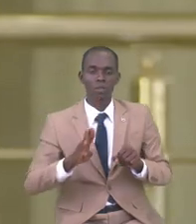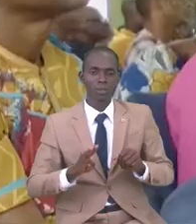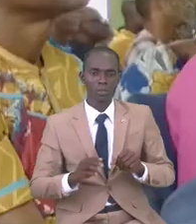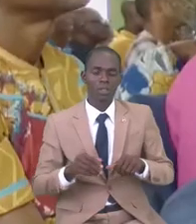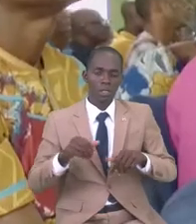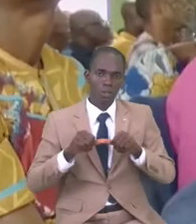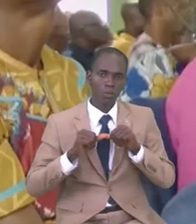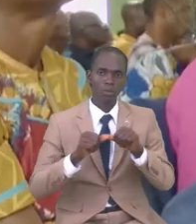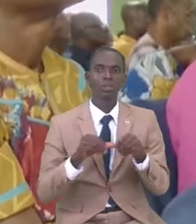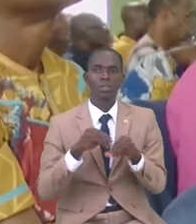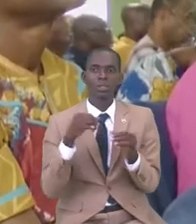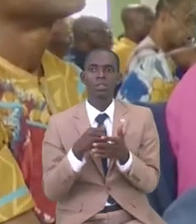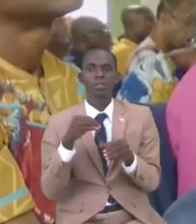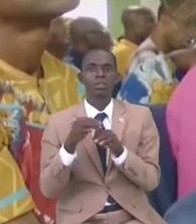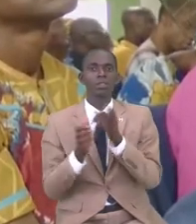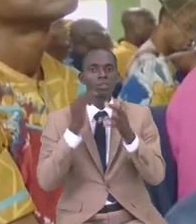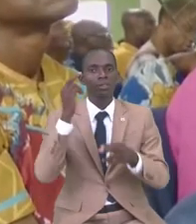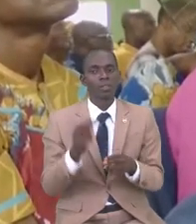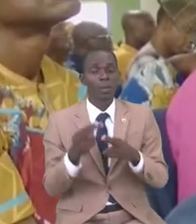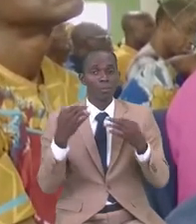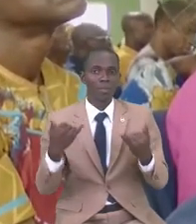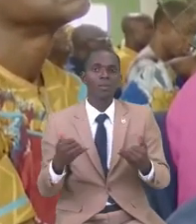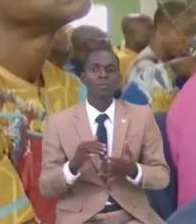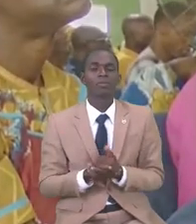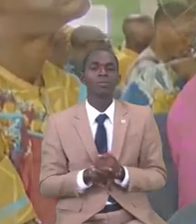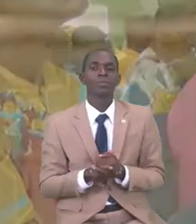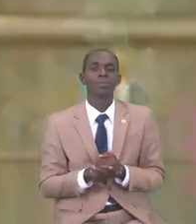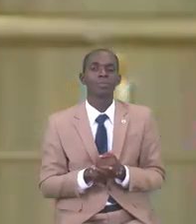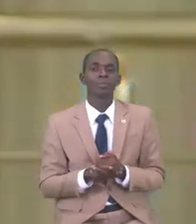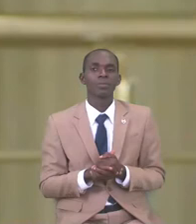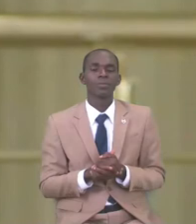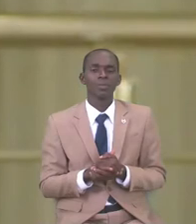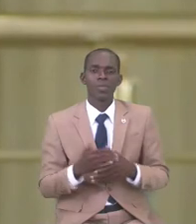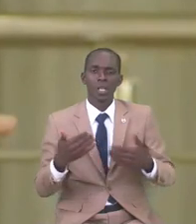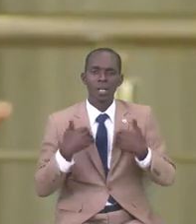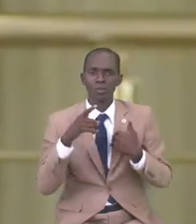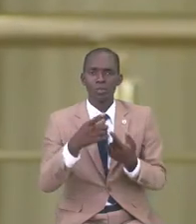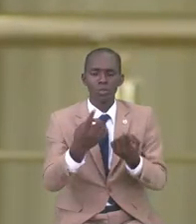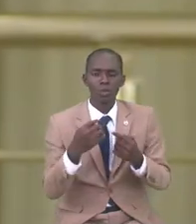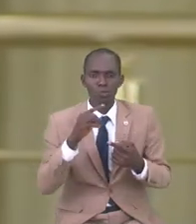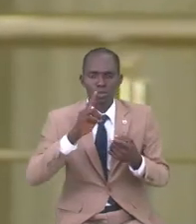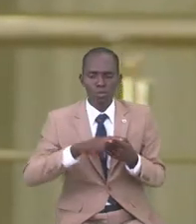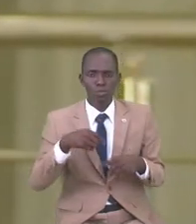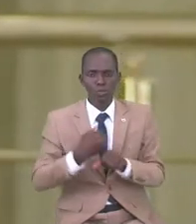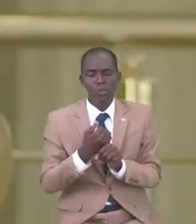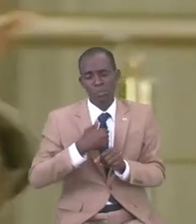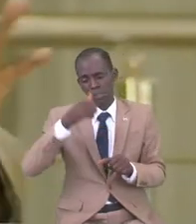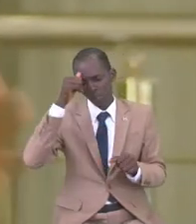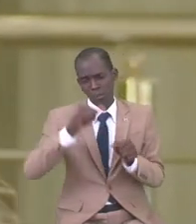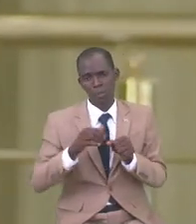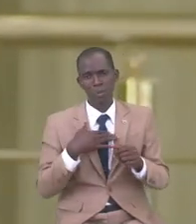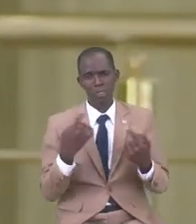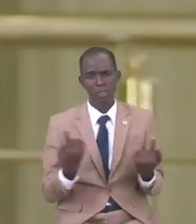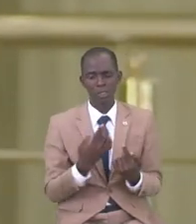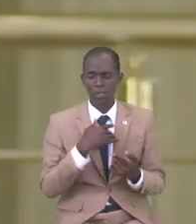in Jesus' name. Now, and thou come to call my sin to remembrance, to